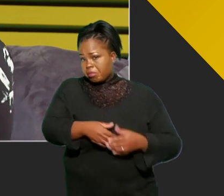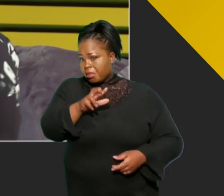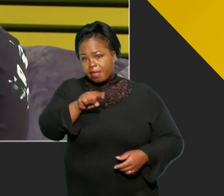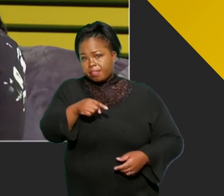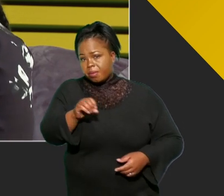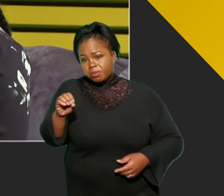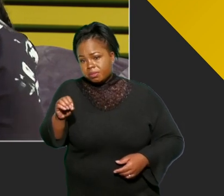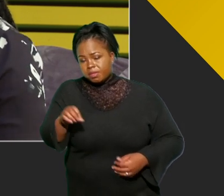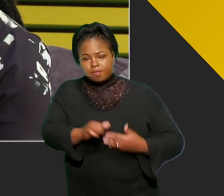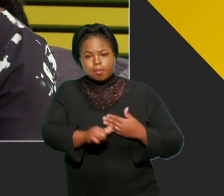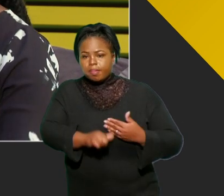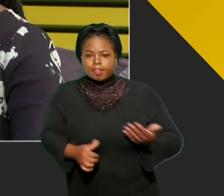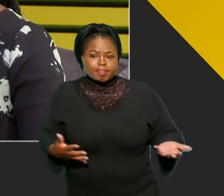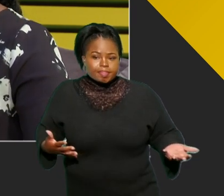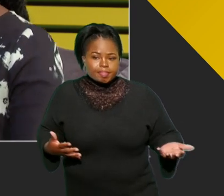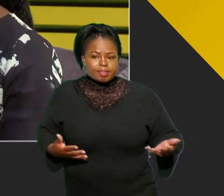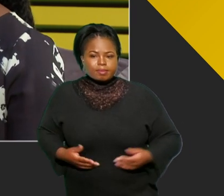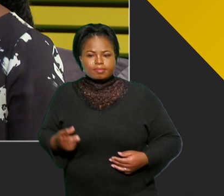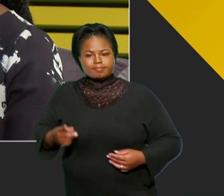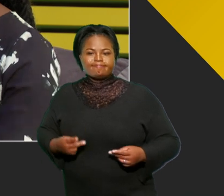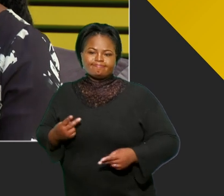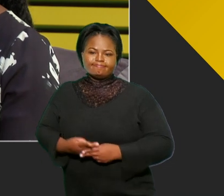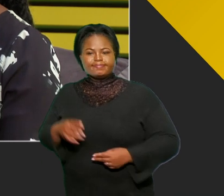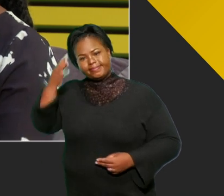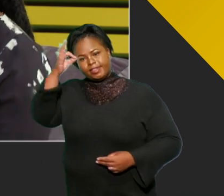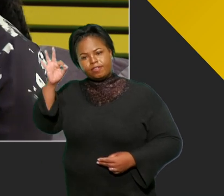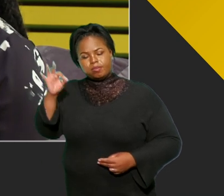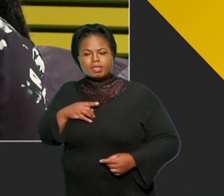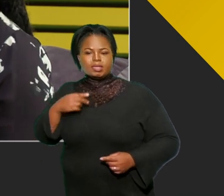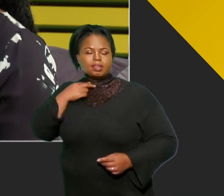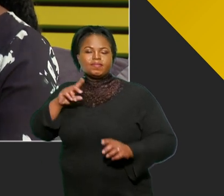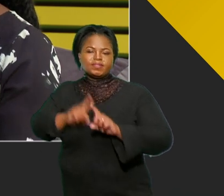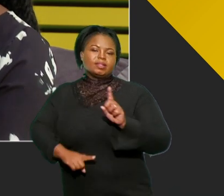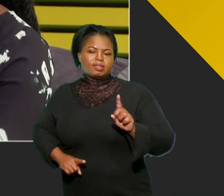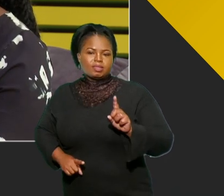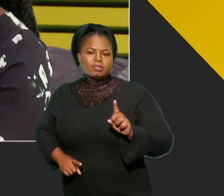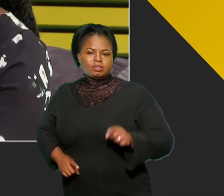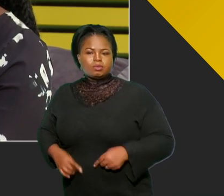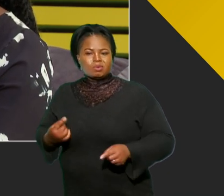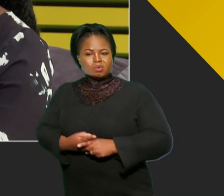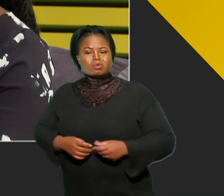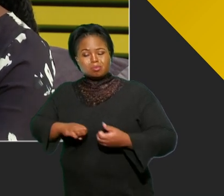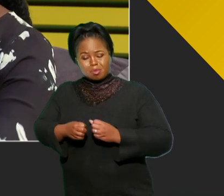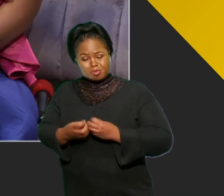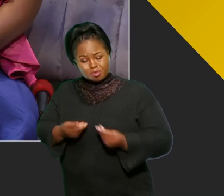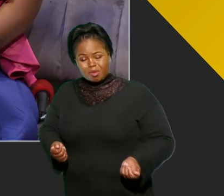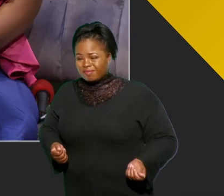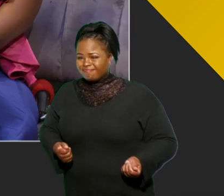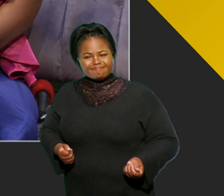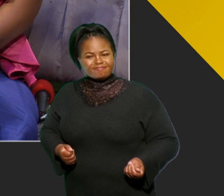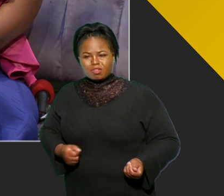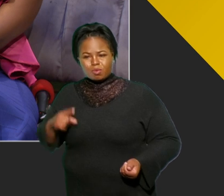rand a month, you know? And so, again, government fails at actually getting to the heart of the problem and solving it. That was a